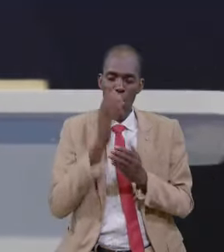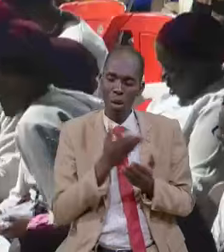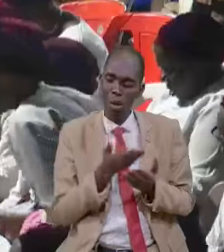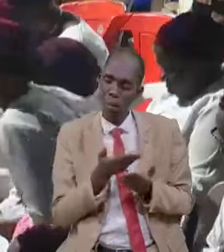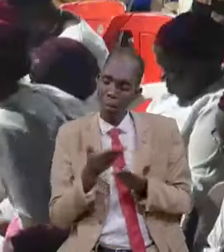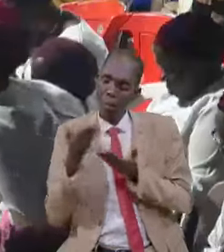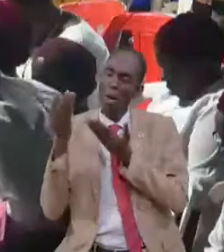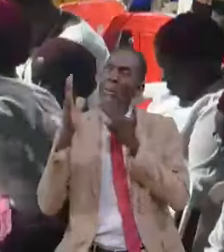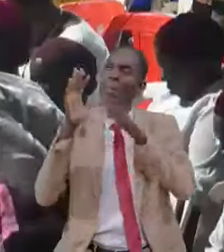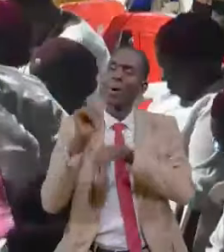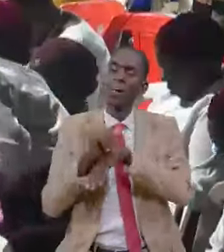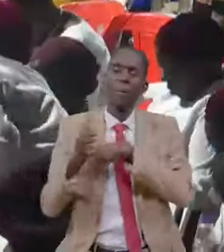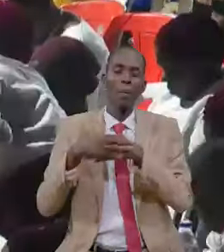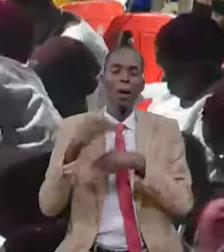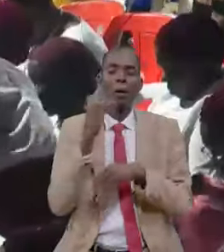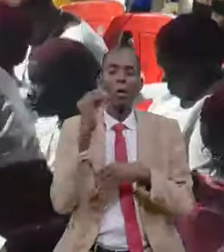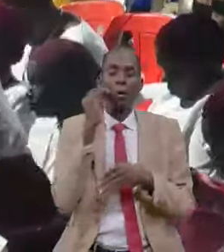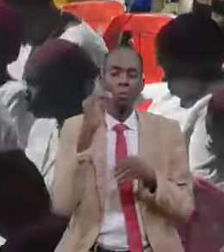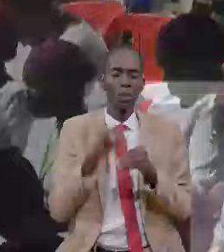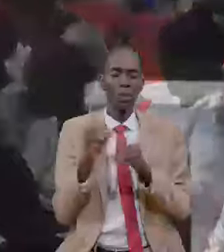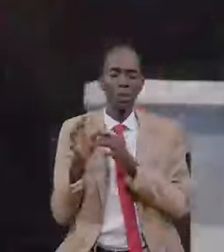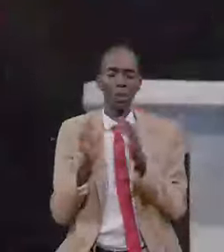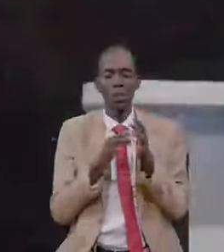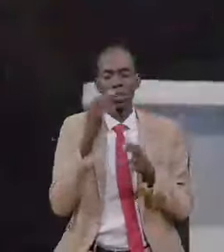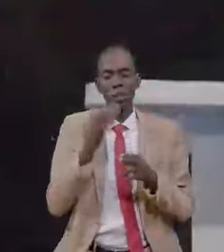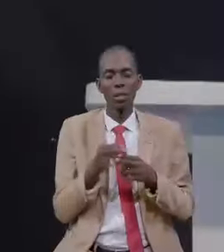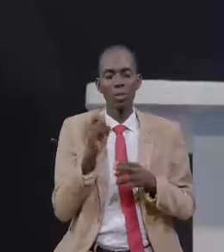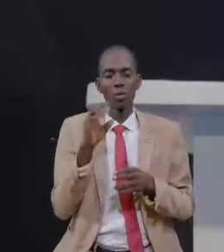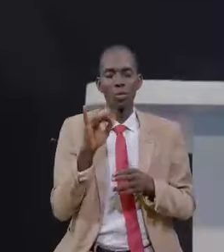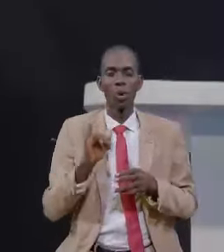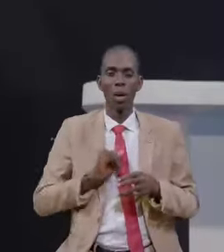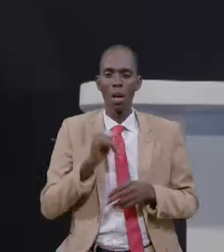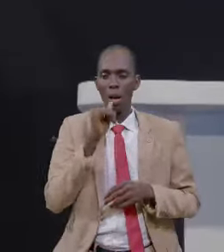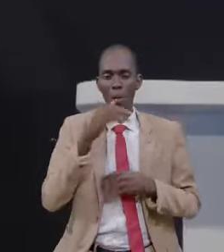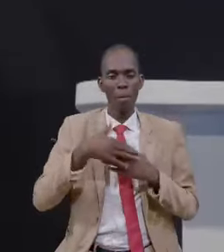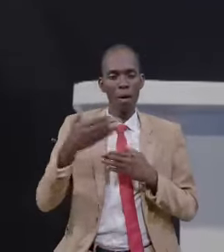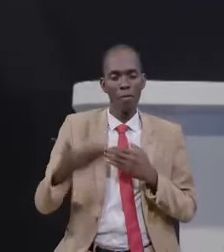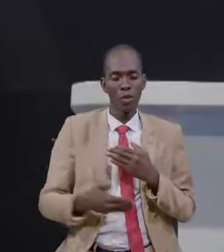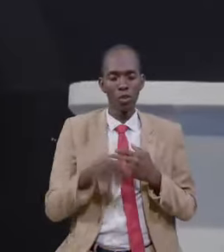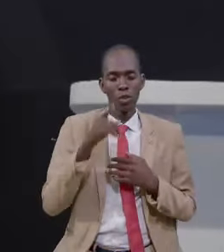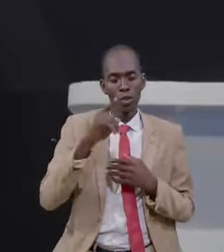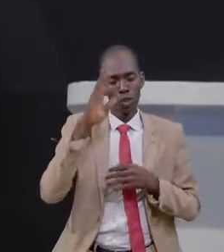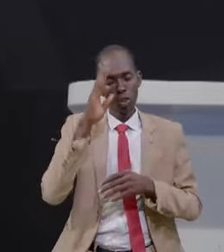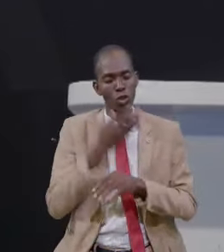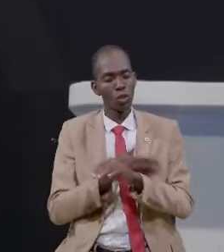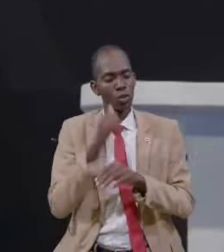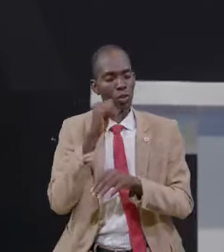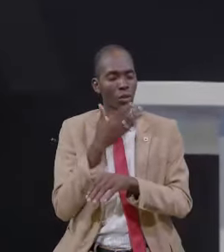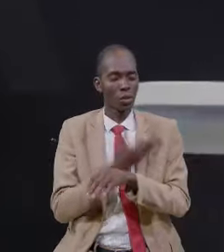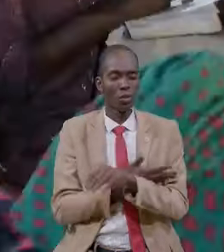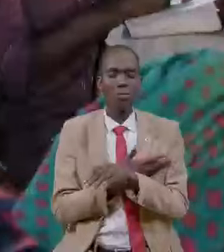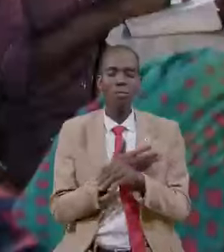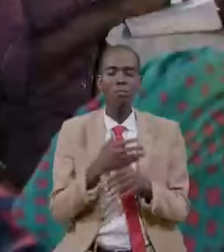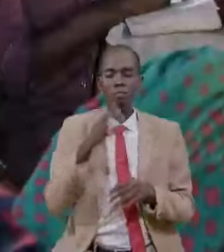home. So I'm inviting you, my son, my daughter, my brother, my sister, papa,